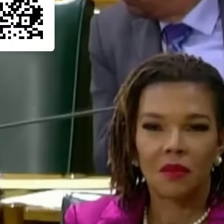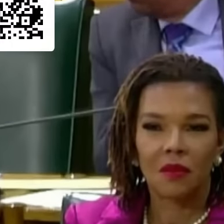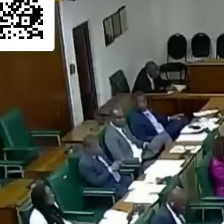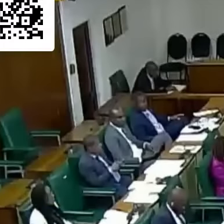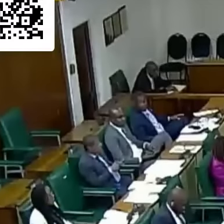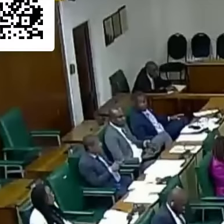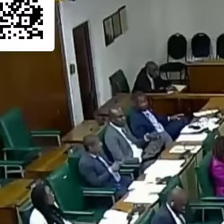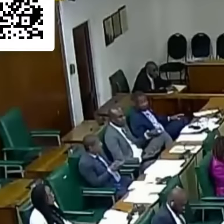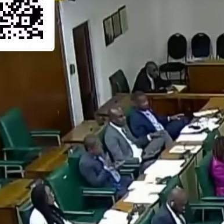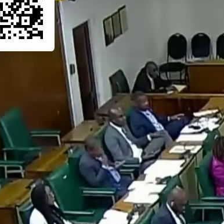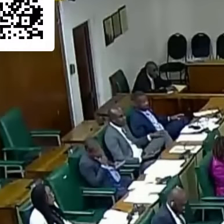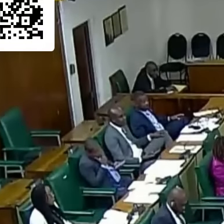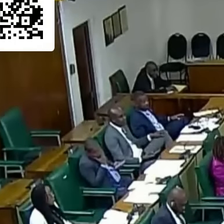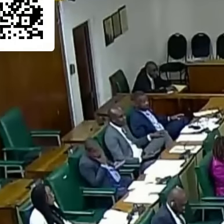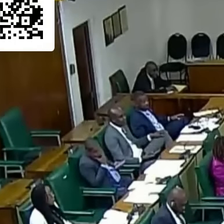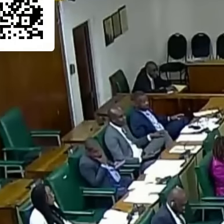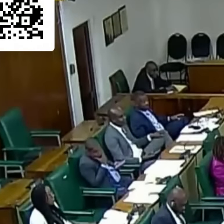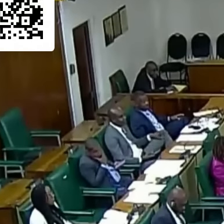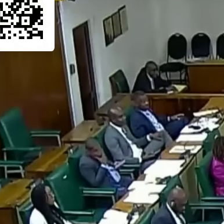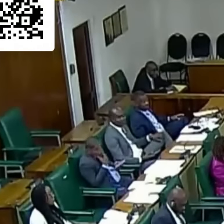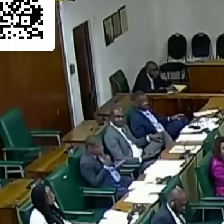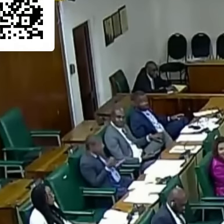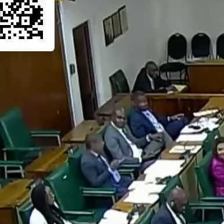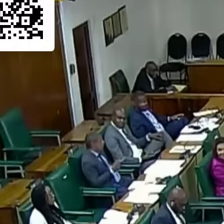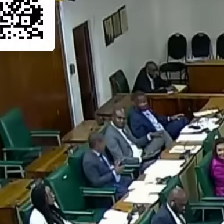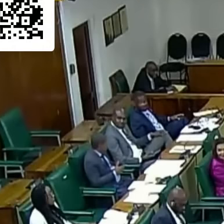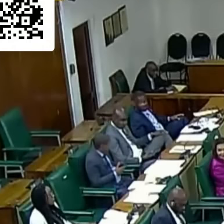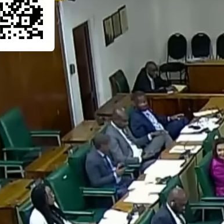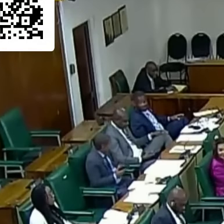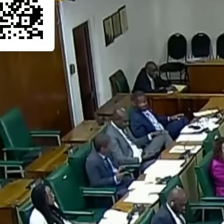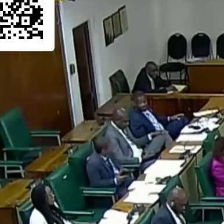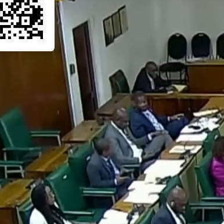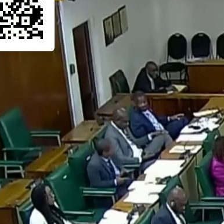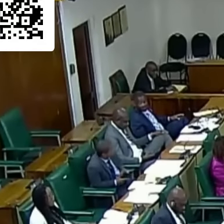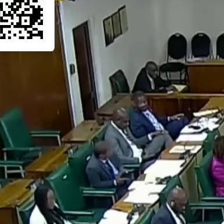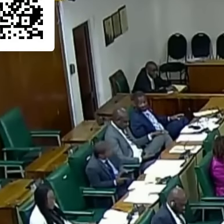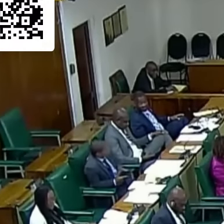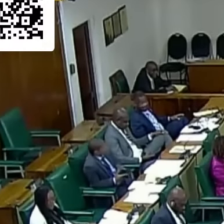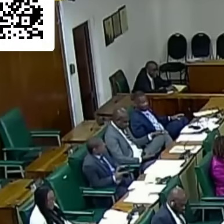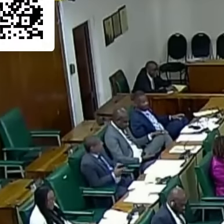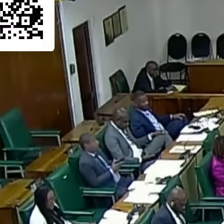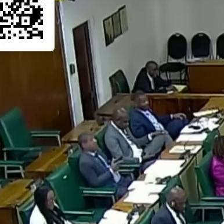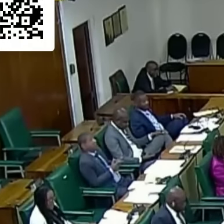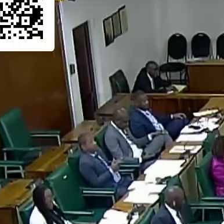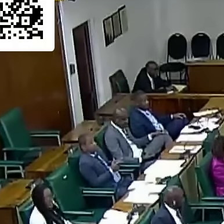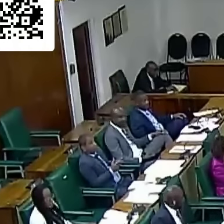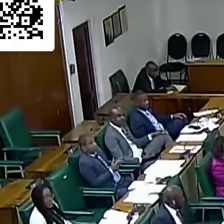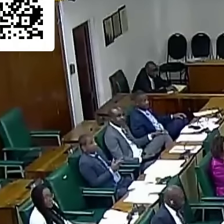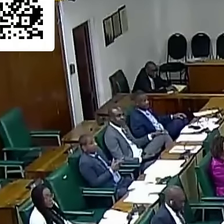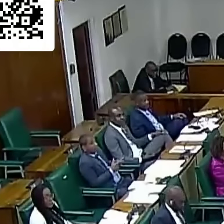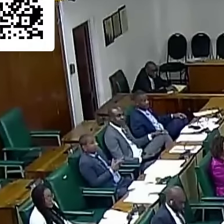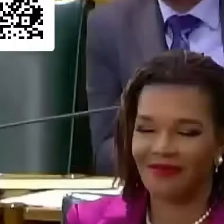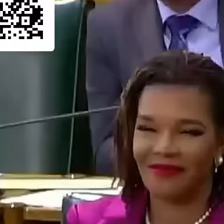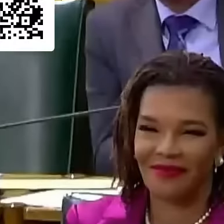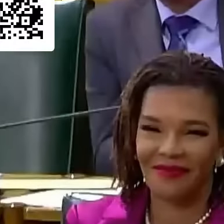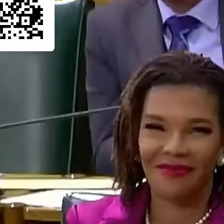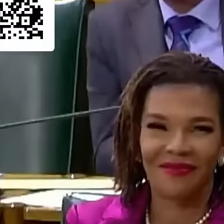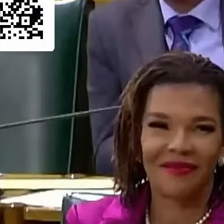Member. former Minister Warmington wishes to Member. debate. Not minister. Well, Member Warmington wishes to debate some of his motions. We're asking if you would